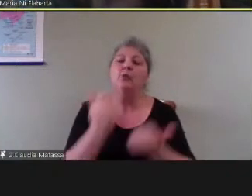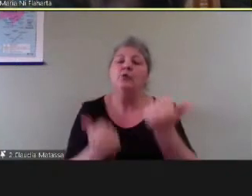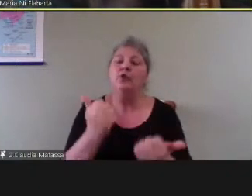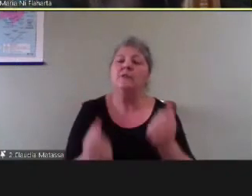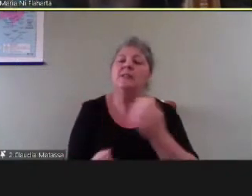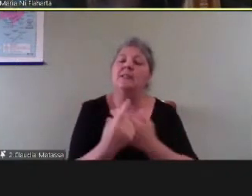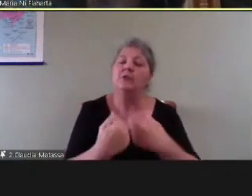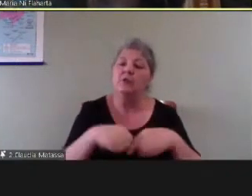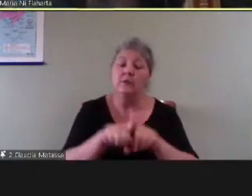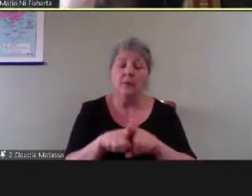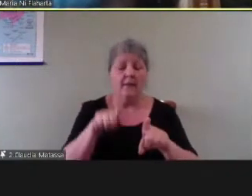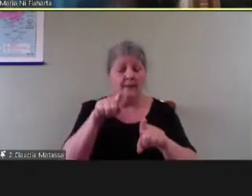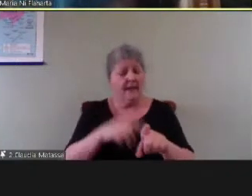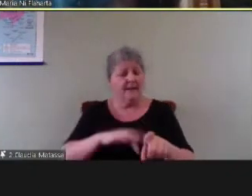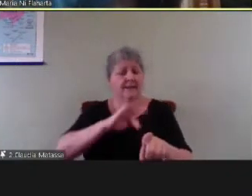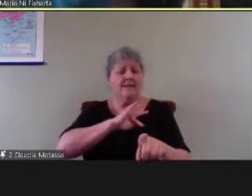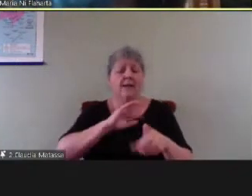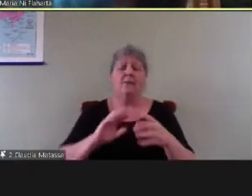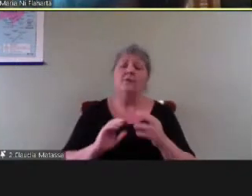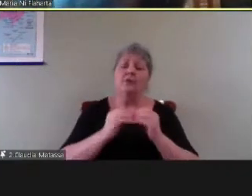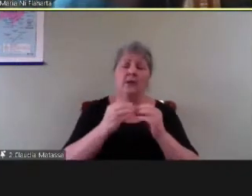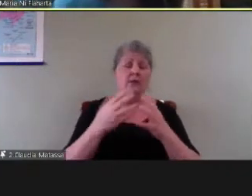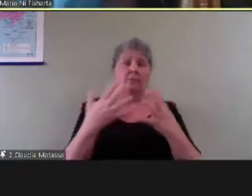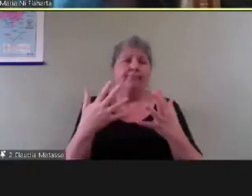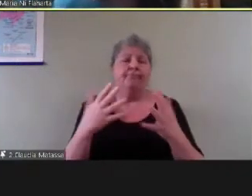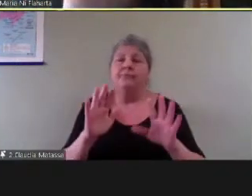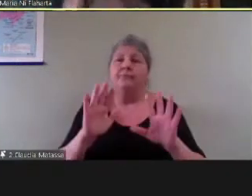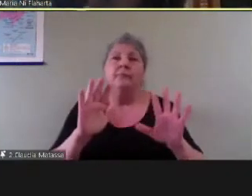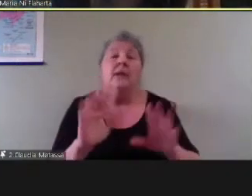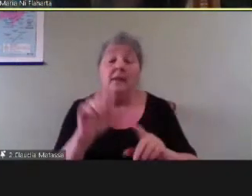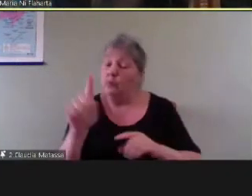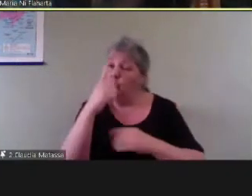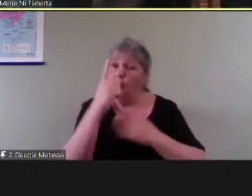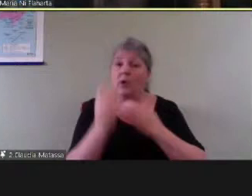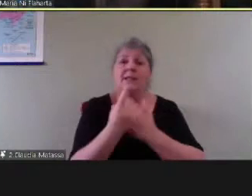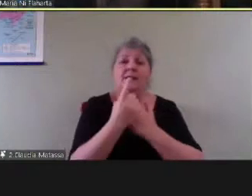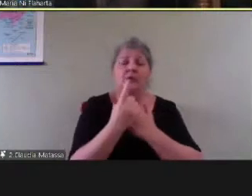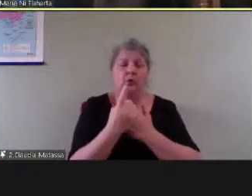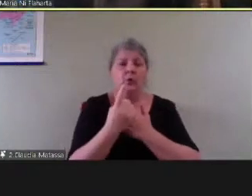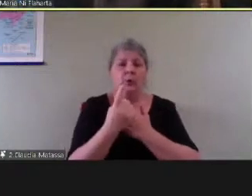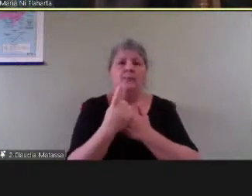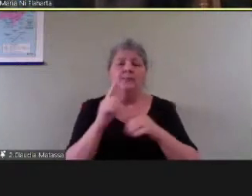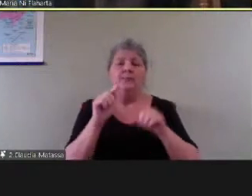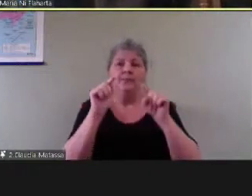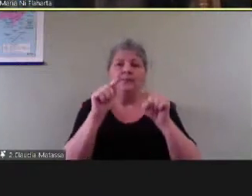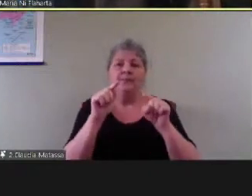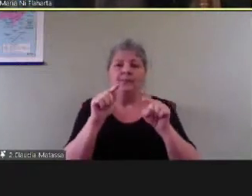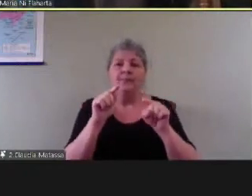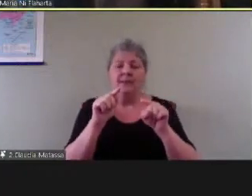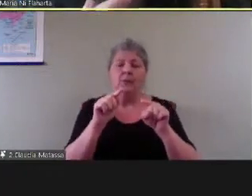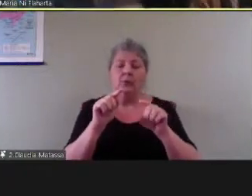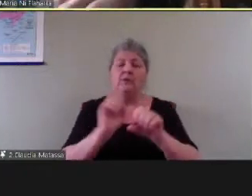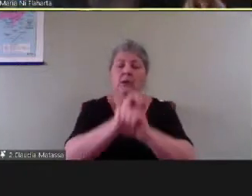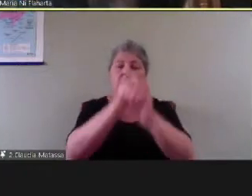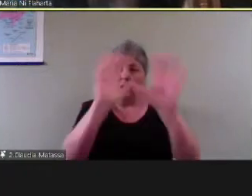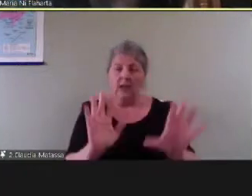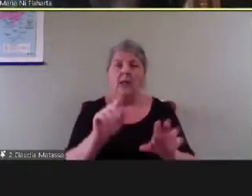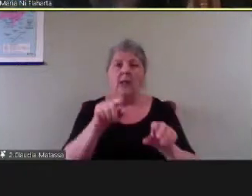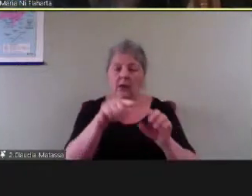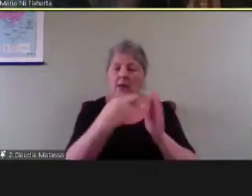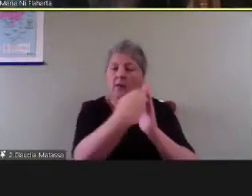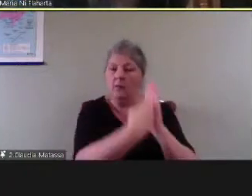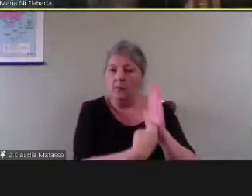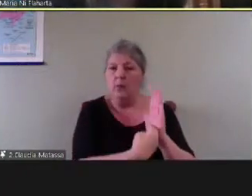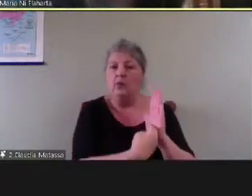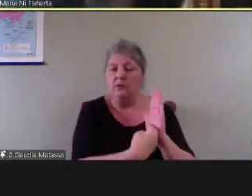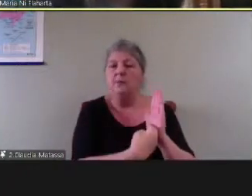creates. So that was one issue that I suppose, and one tension that was kind of quite clear in the report then.